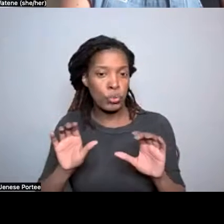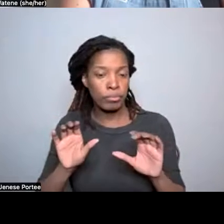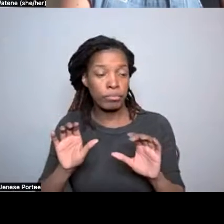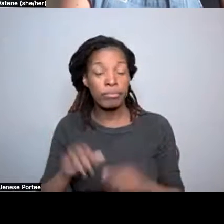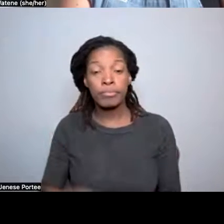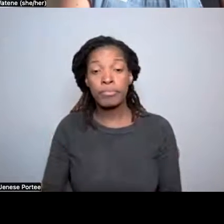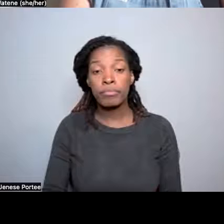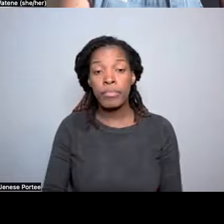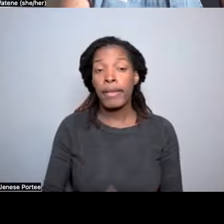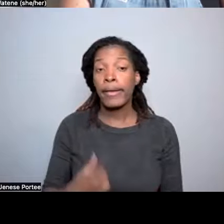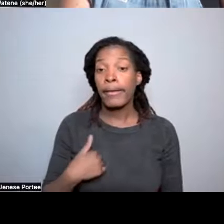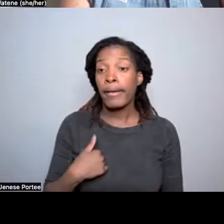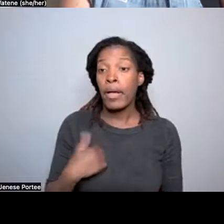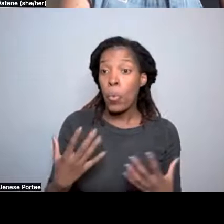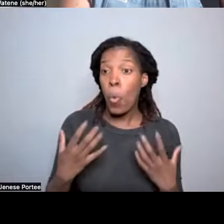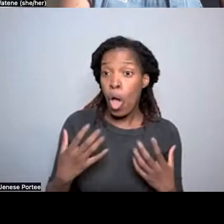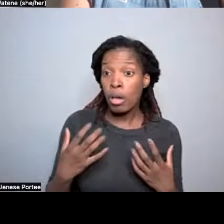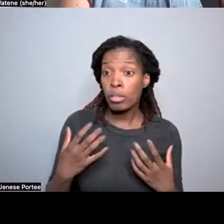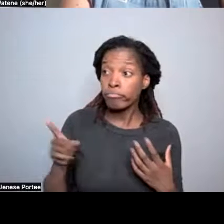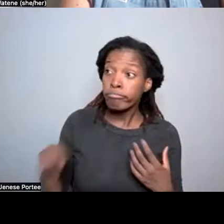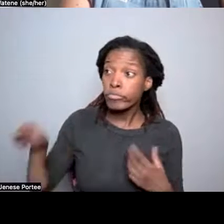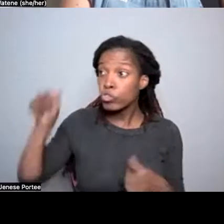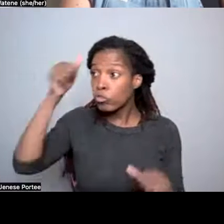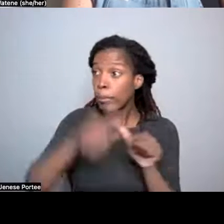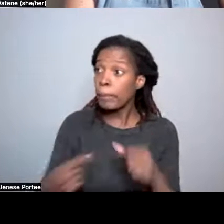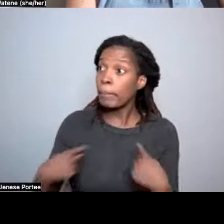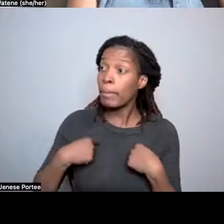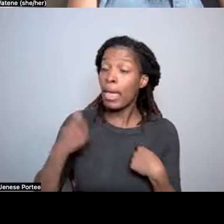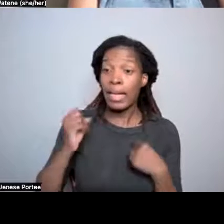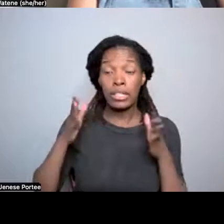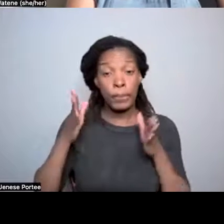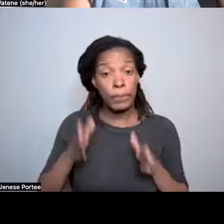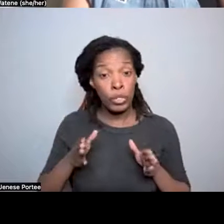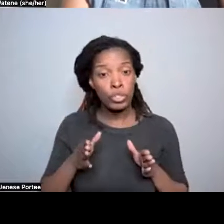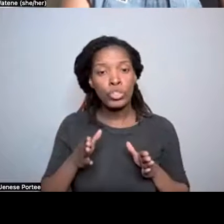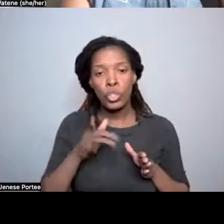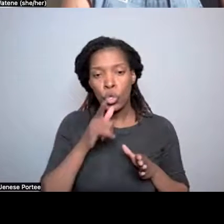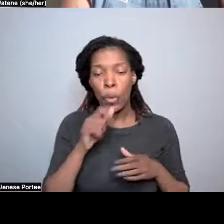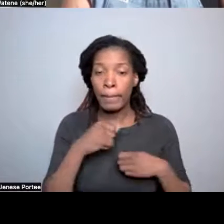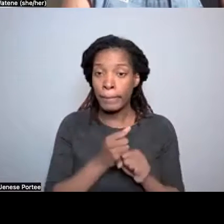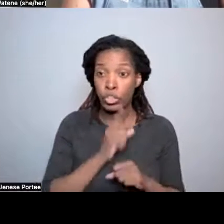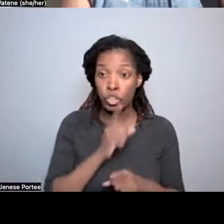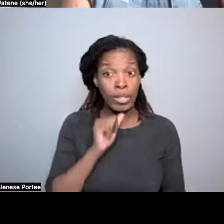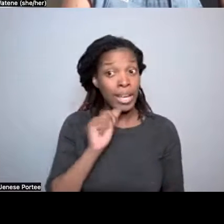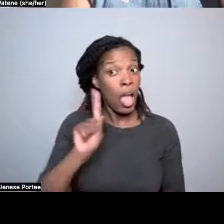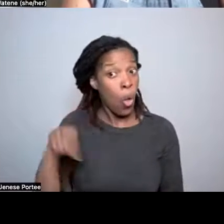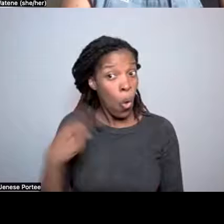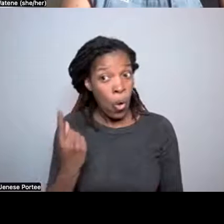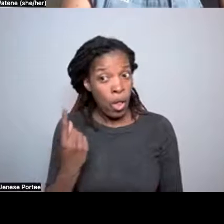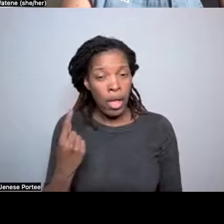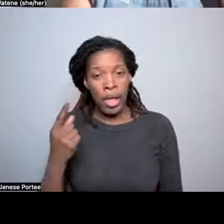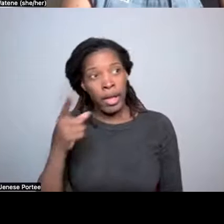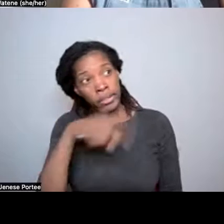be remembered as someone who made sure that not only did I ensure that people